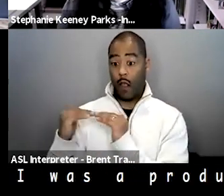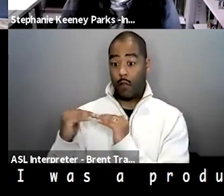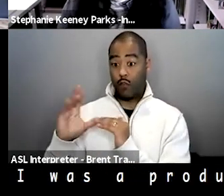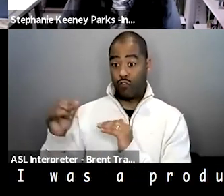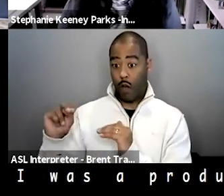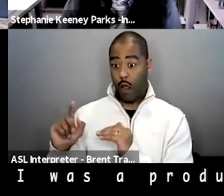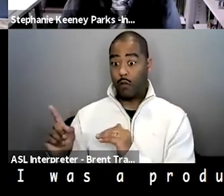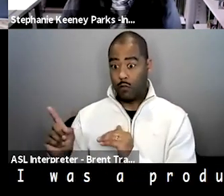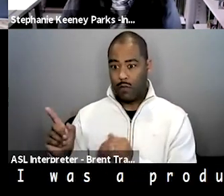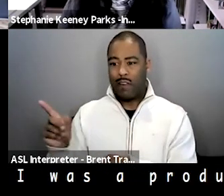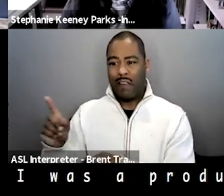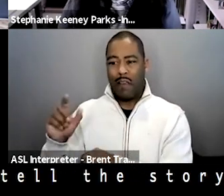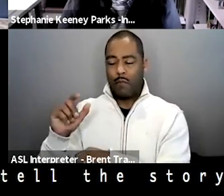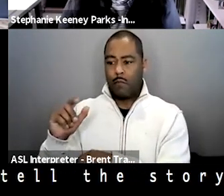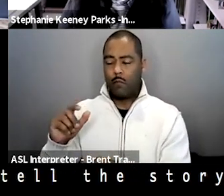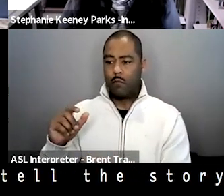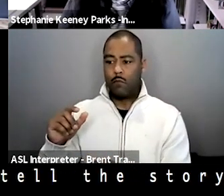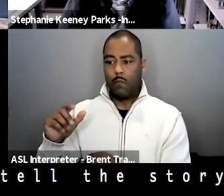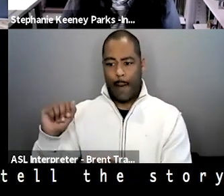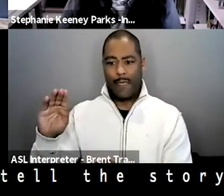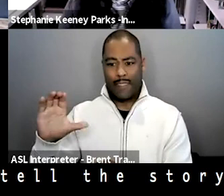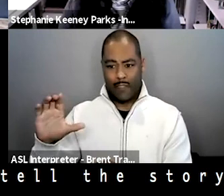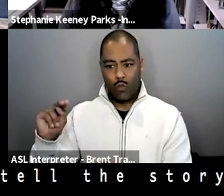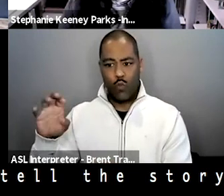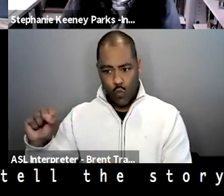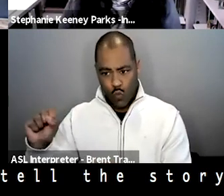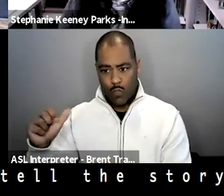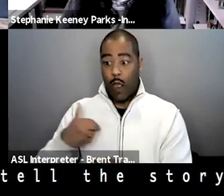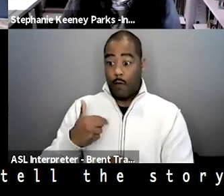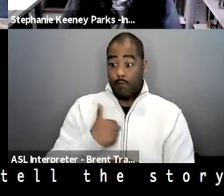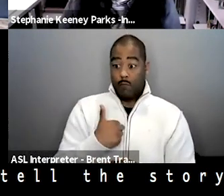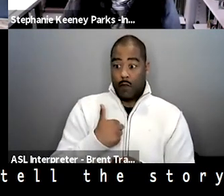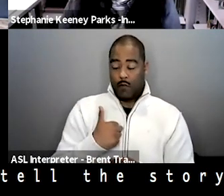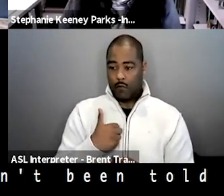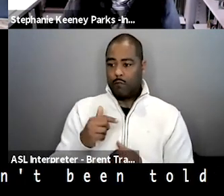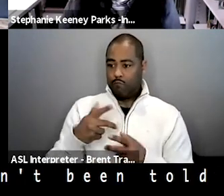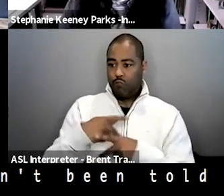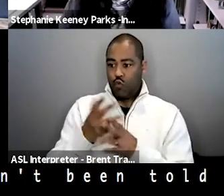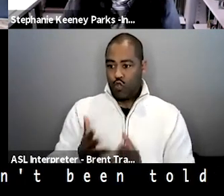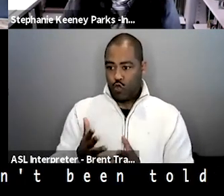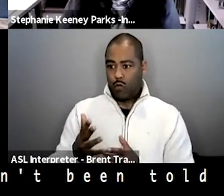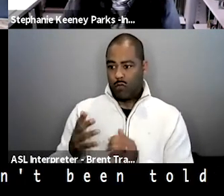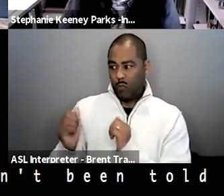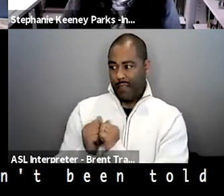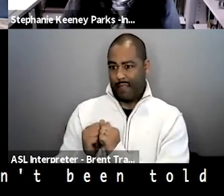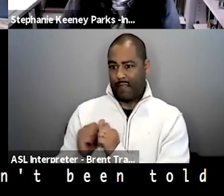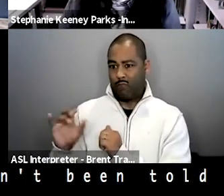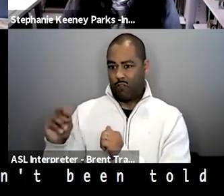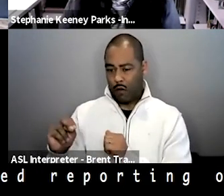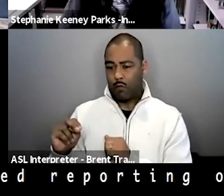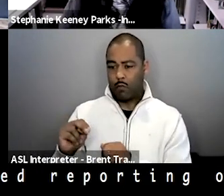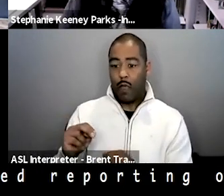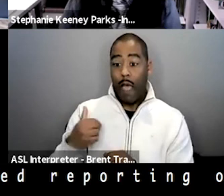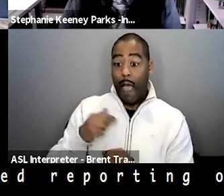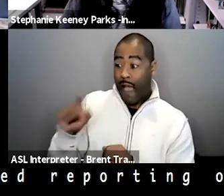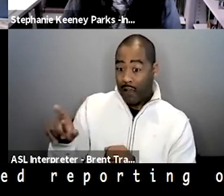on-air correspondent for ABC News, and I was a producer, if he would help me sort of tell the story of autism that really hadn't